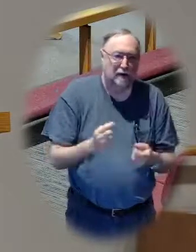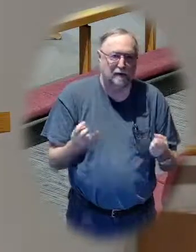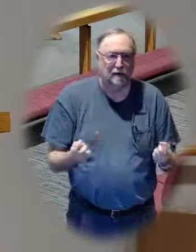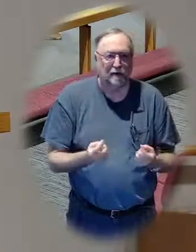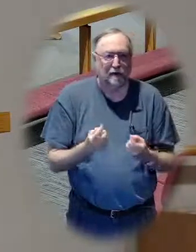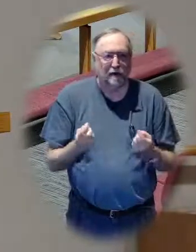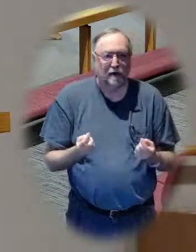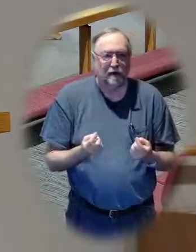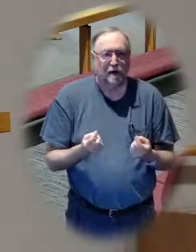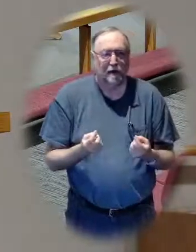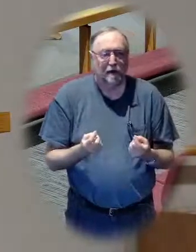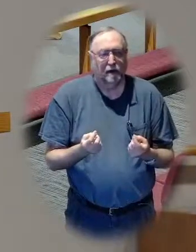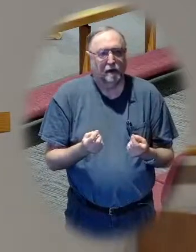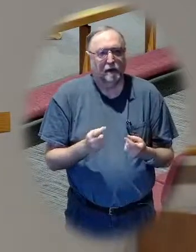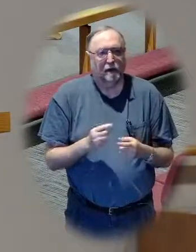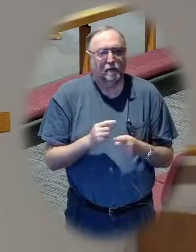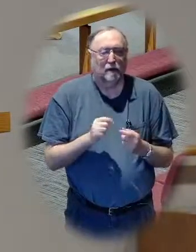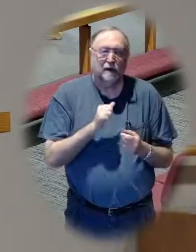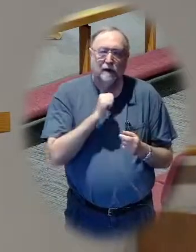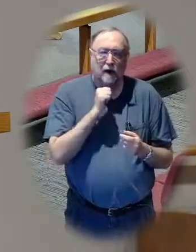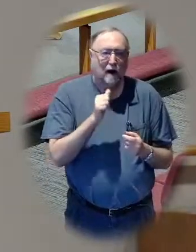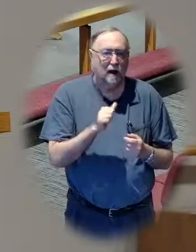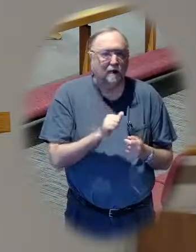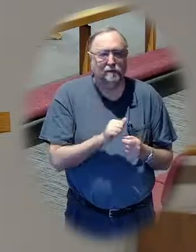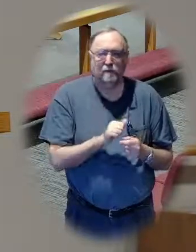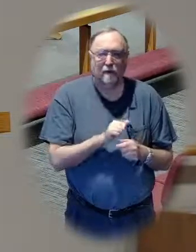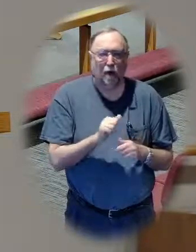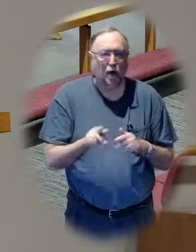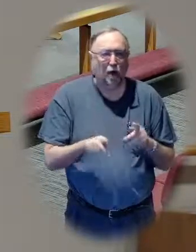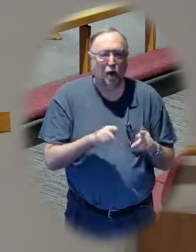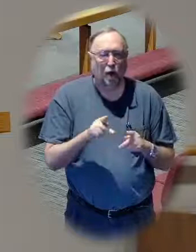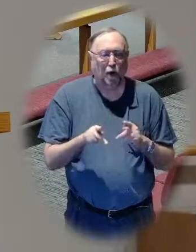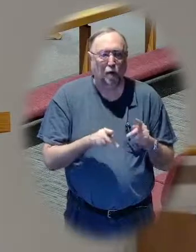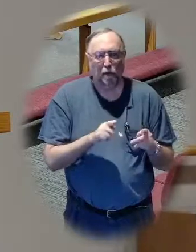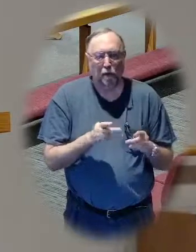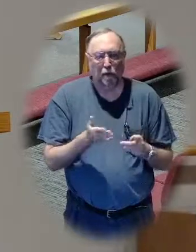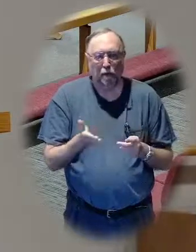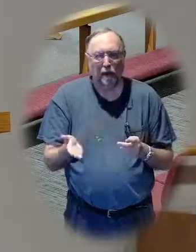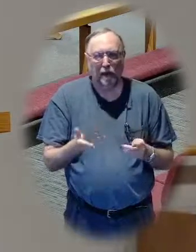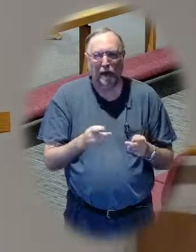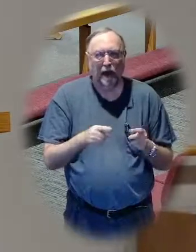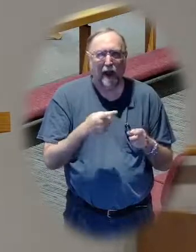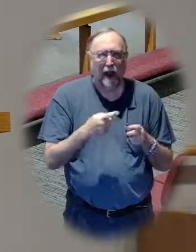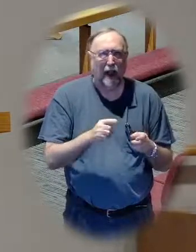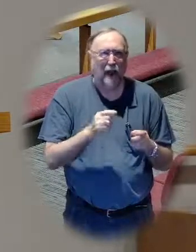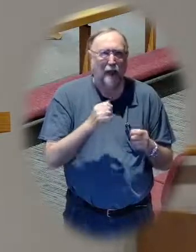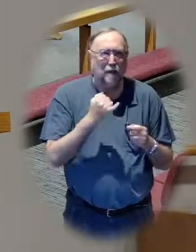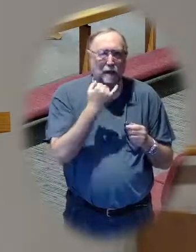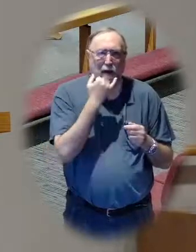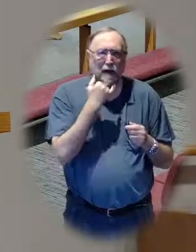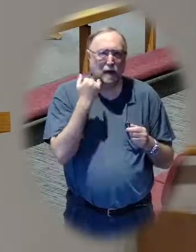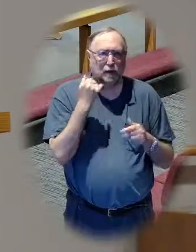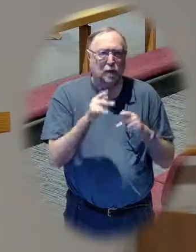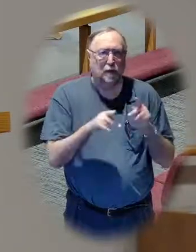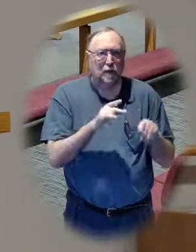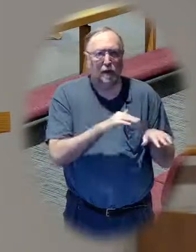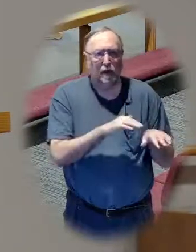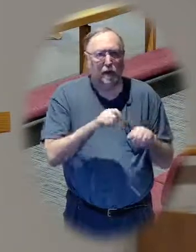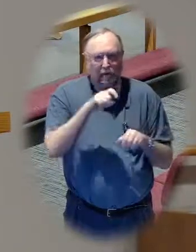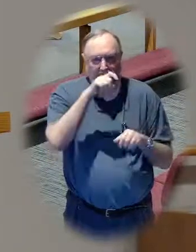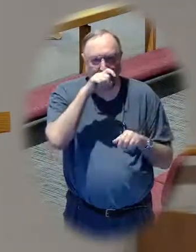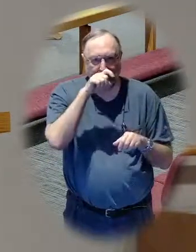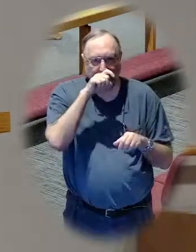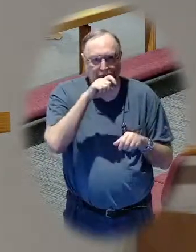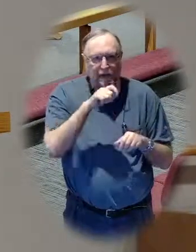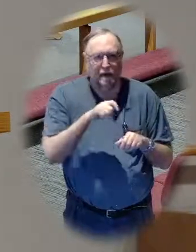Of course, not everyone was there when Israel left Egypt. There's a whole generation coming up as they